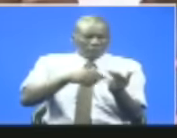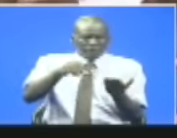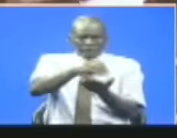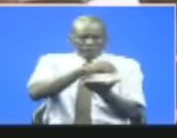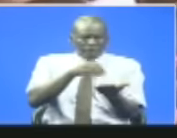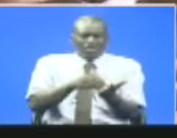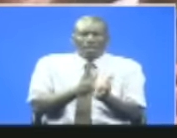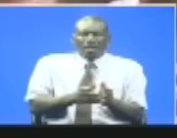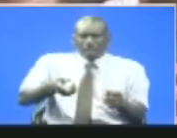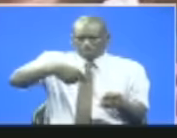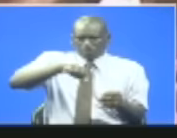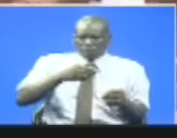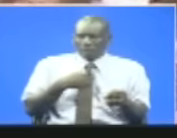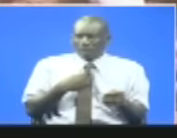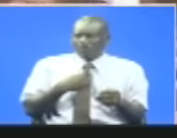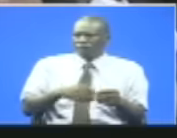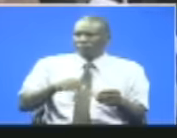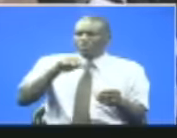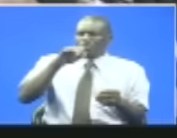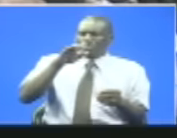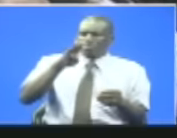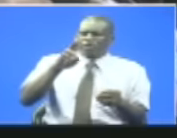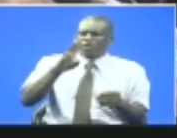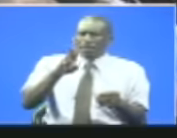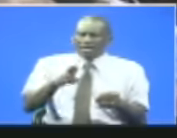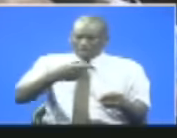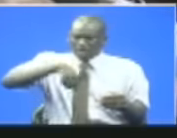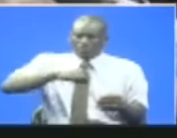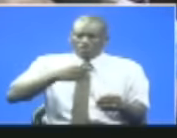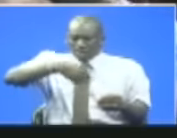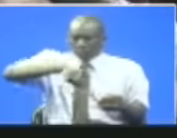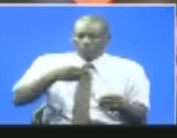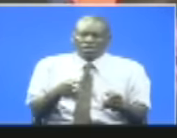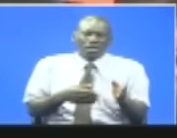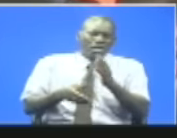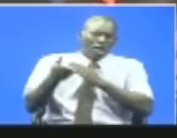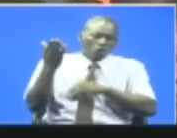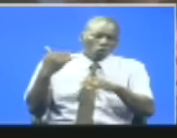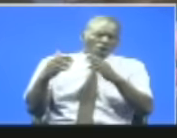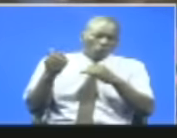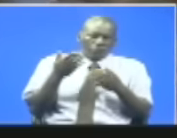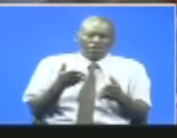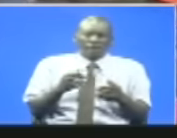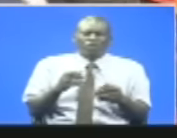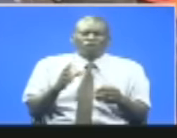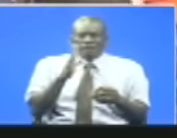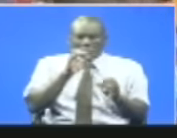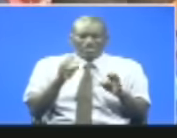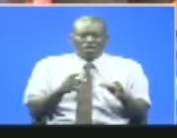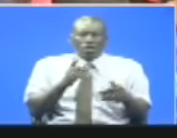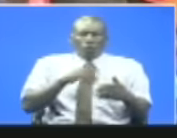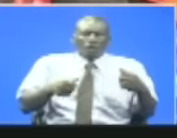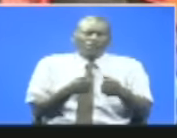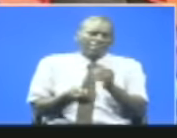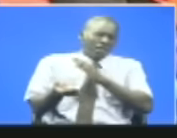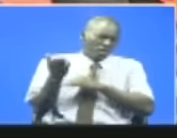sisi tutakuwa na hiyo biometric yetu sisi wenyewe. Ya kale hayanuki. Yaliyopita sindwele